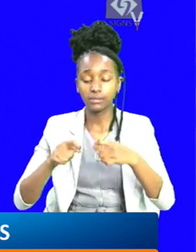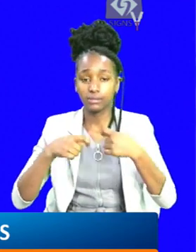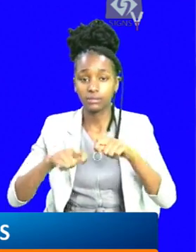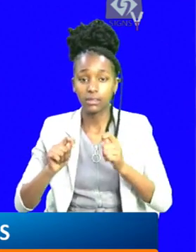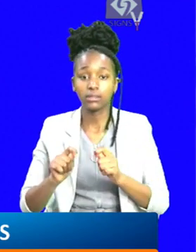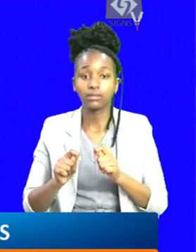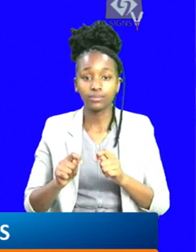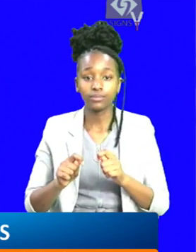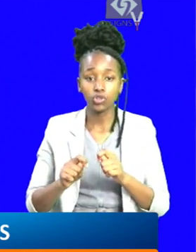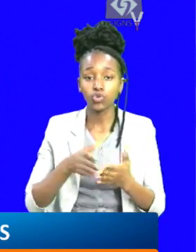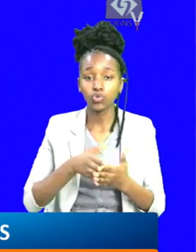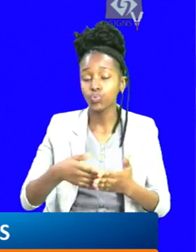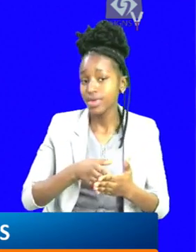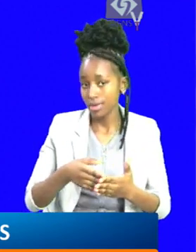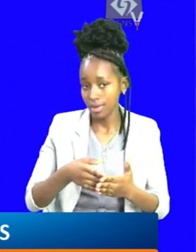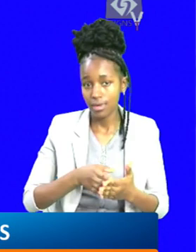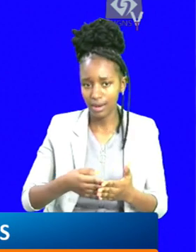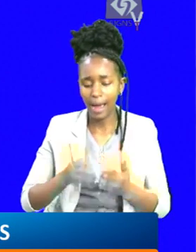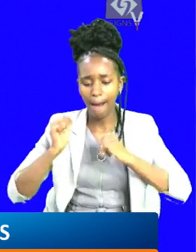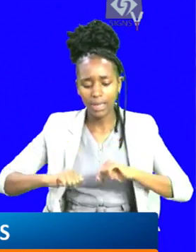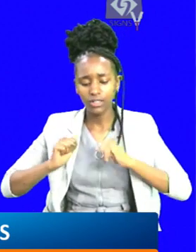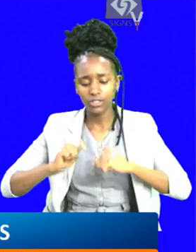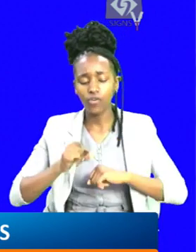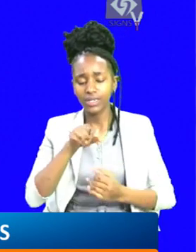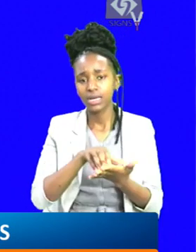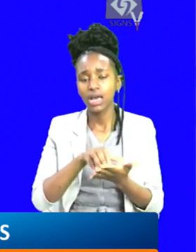forgiven for trying to